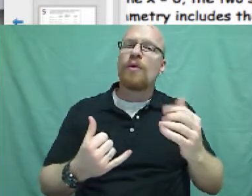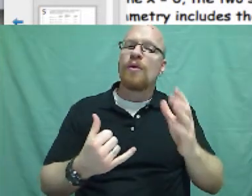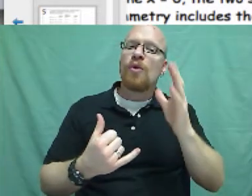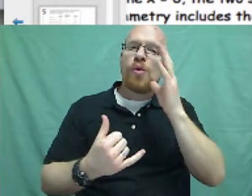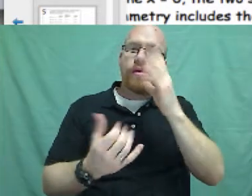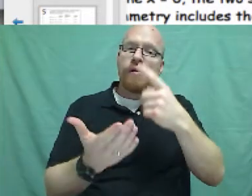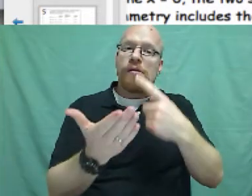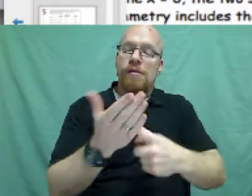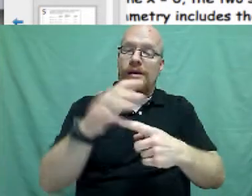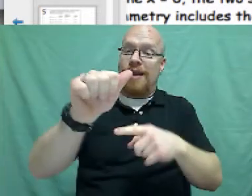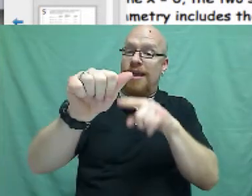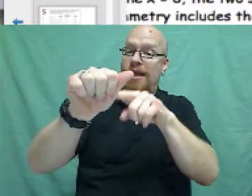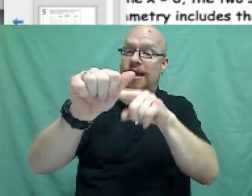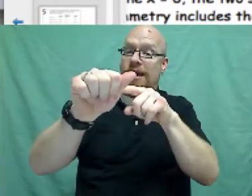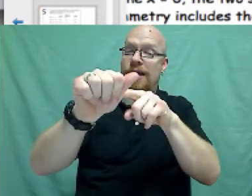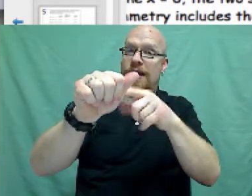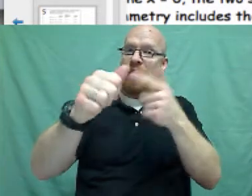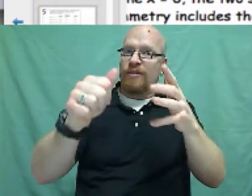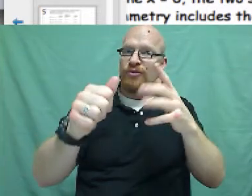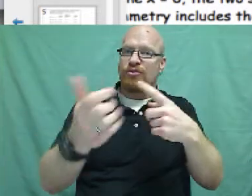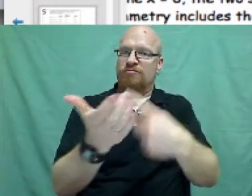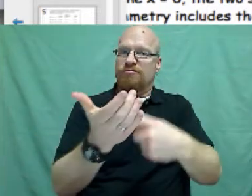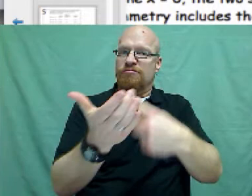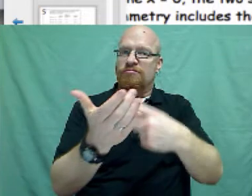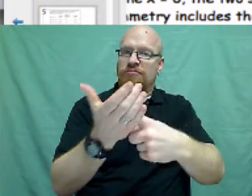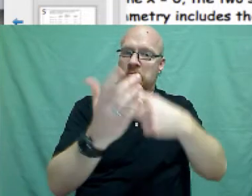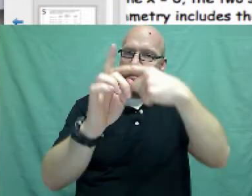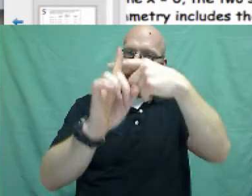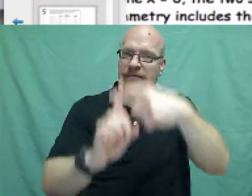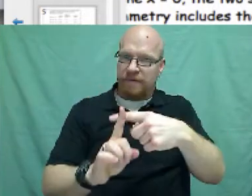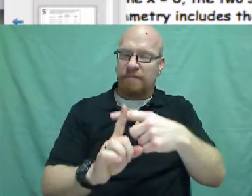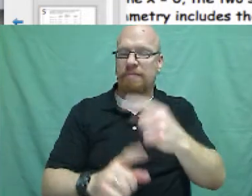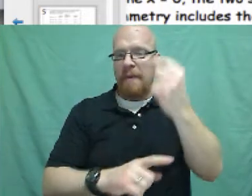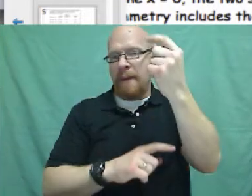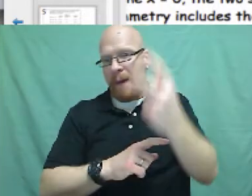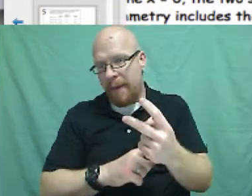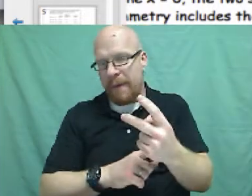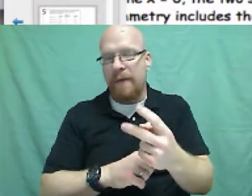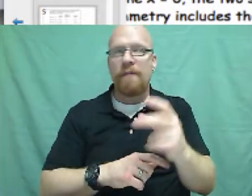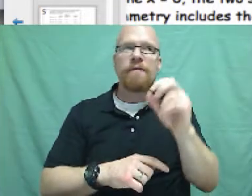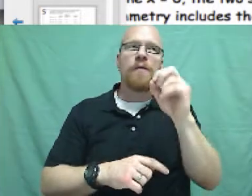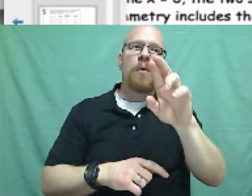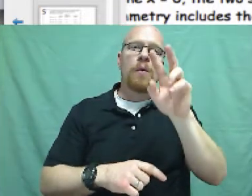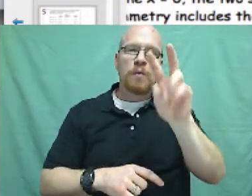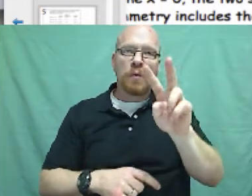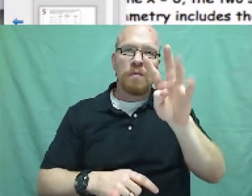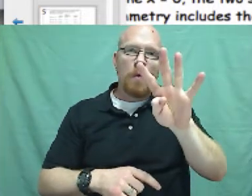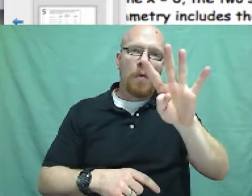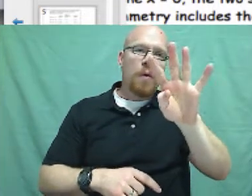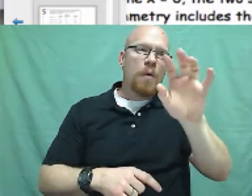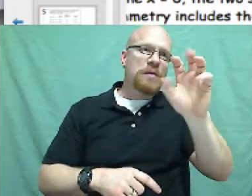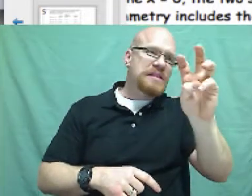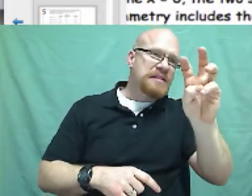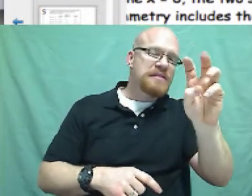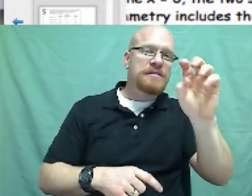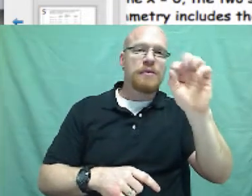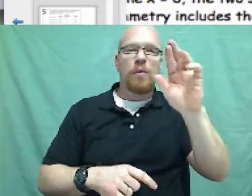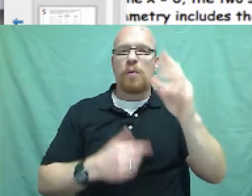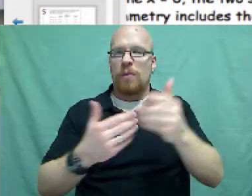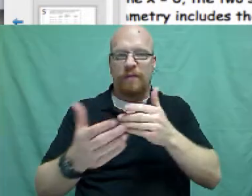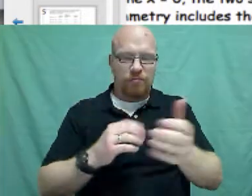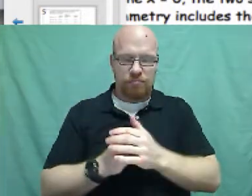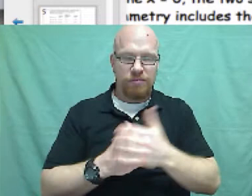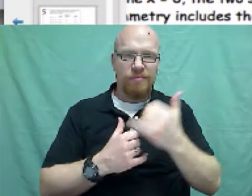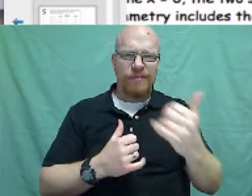values as a half or 2 or 4, and we're going to discuss the a term again. We discussed if it was